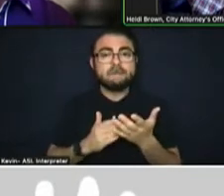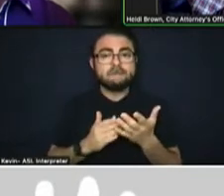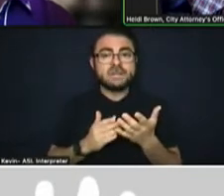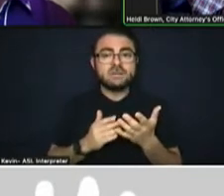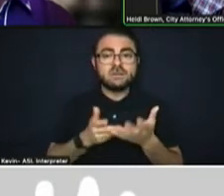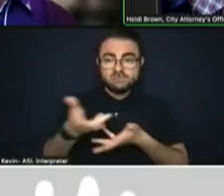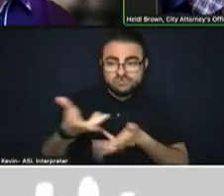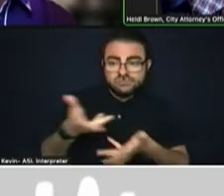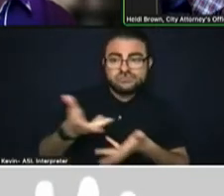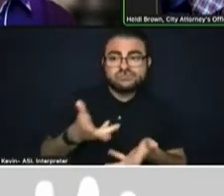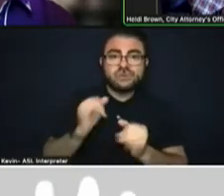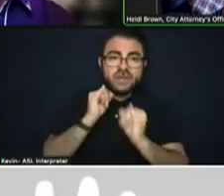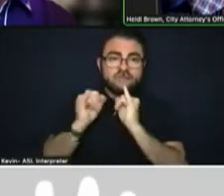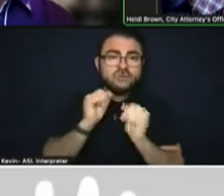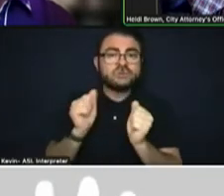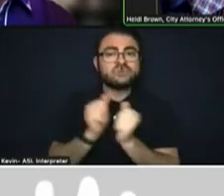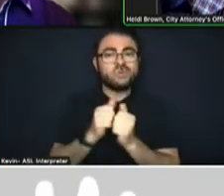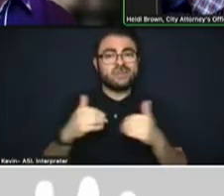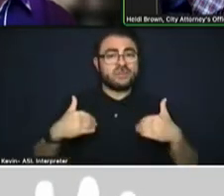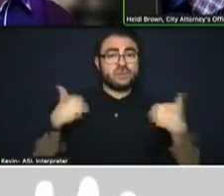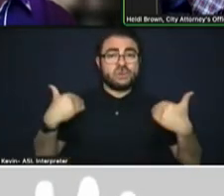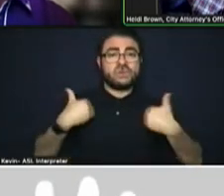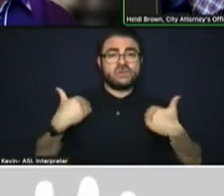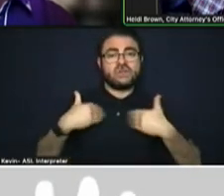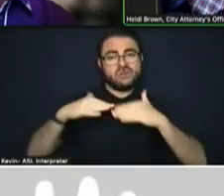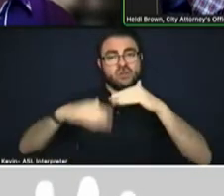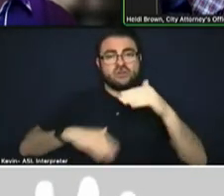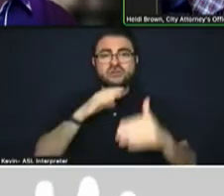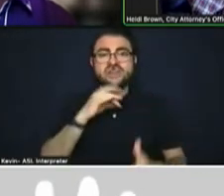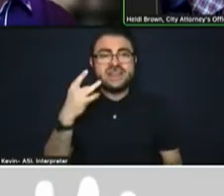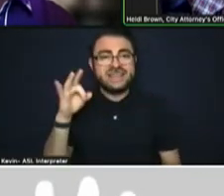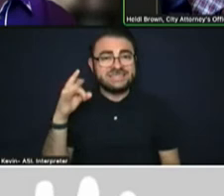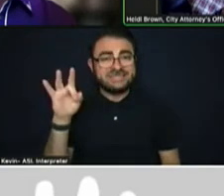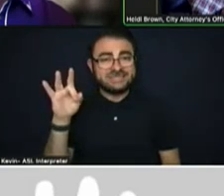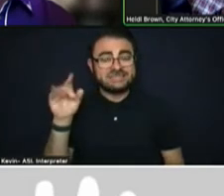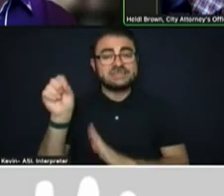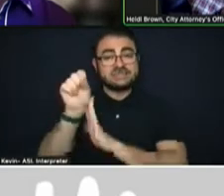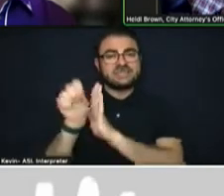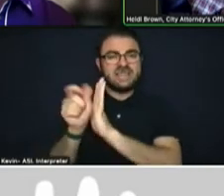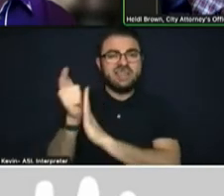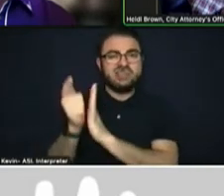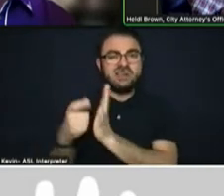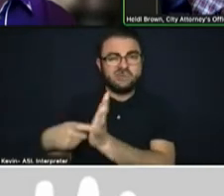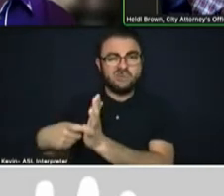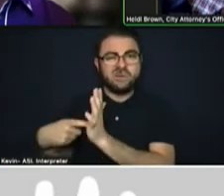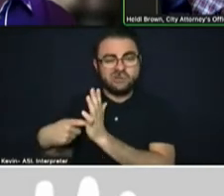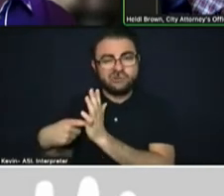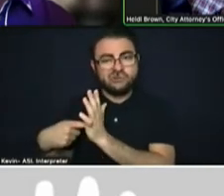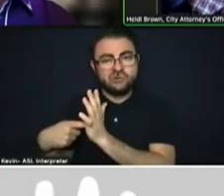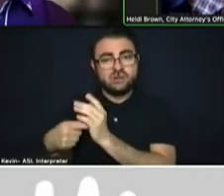juveniles, and this is a state law requirement, then they're required to